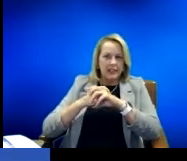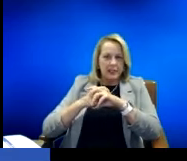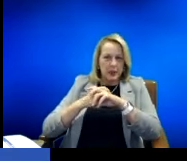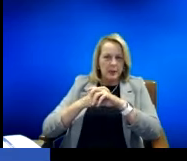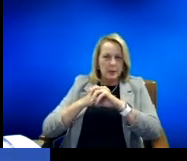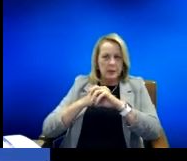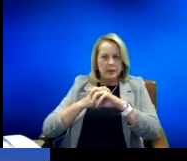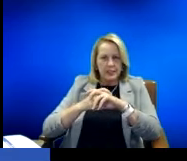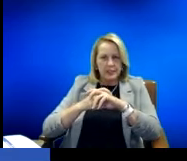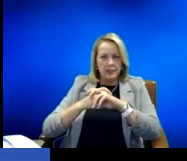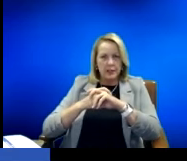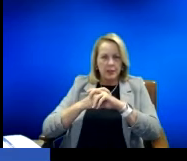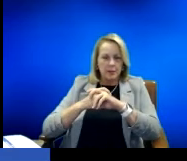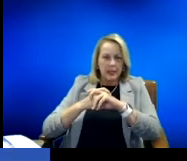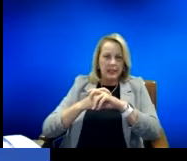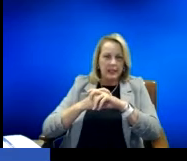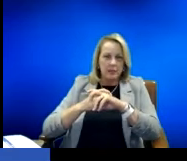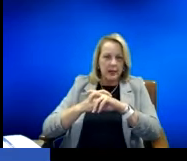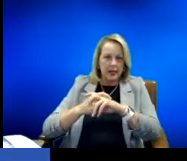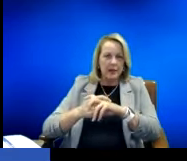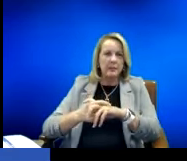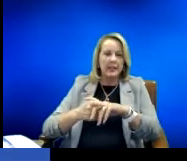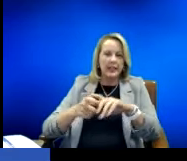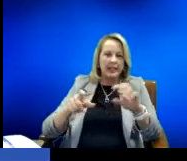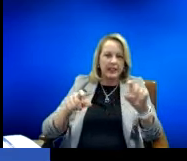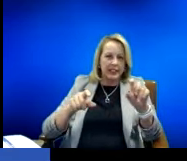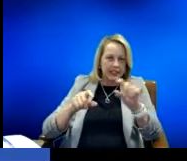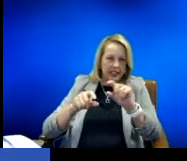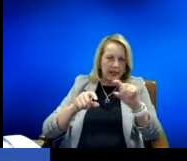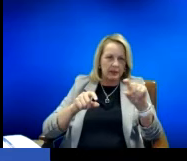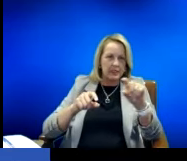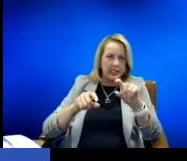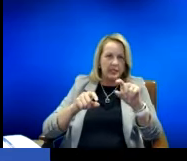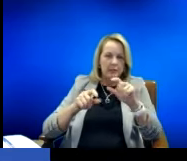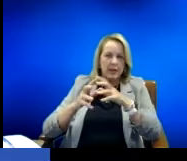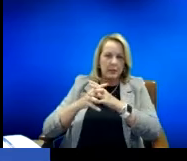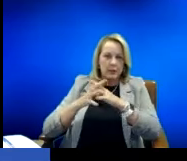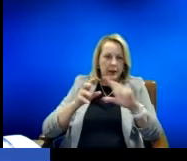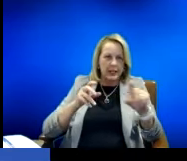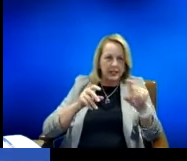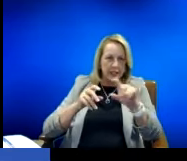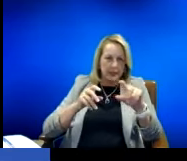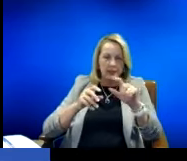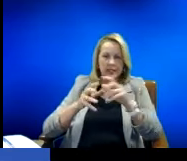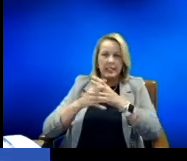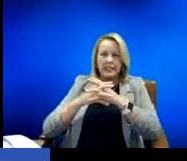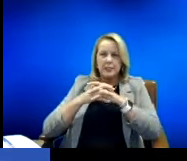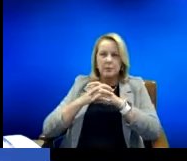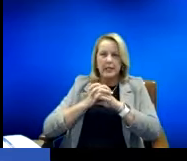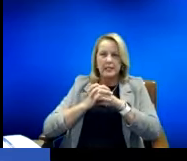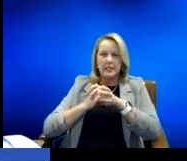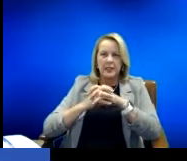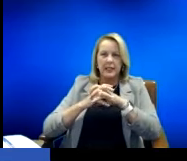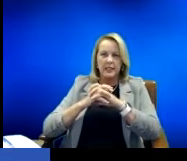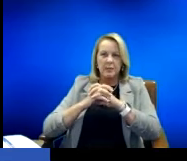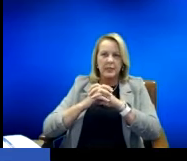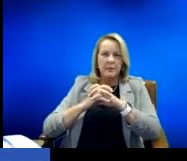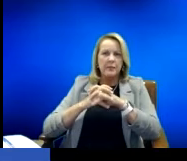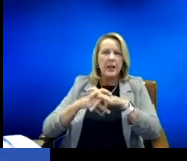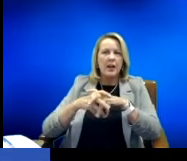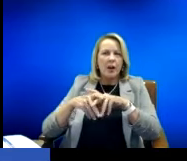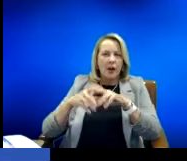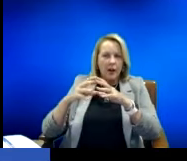medically determinable physical or mental impairment. And look at the language down at the bottom of page 13, expands on that a